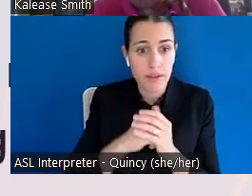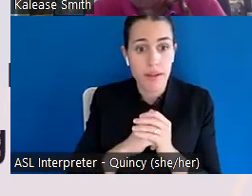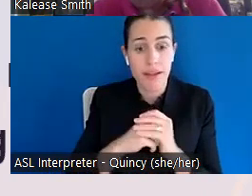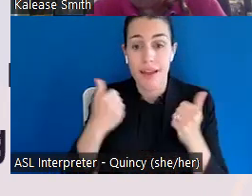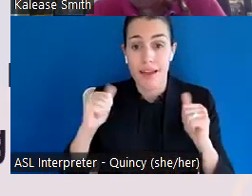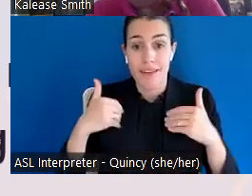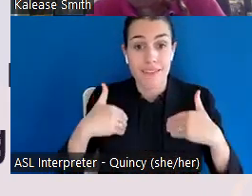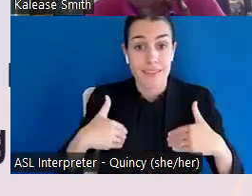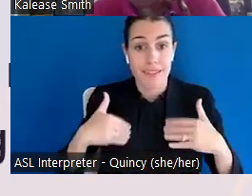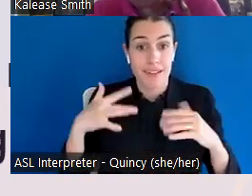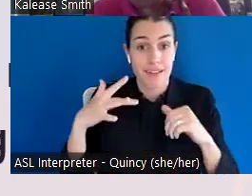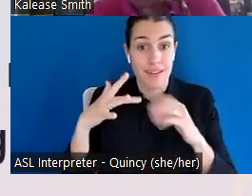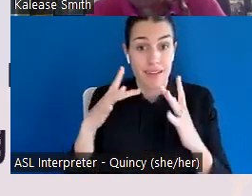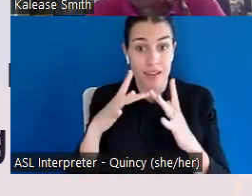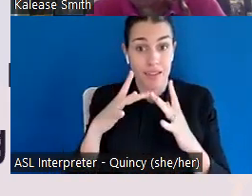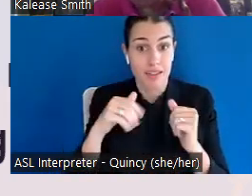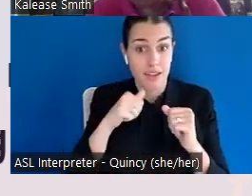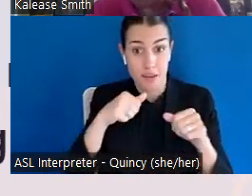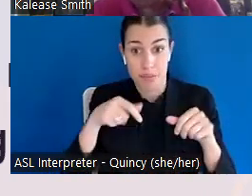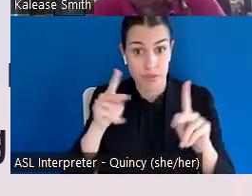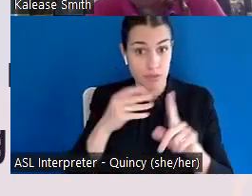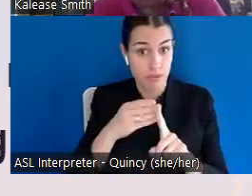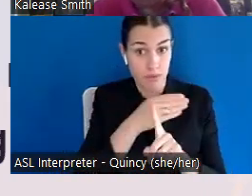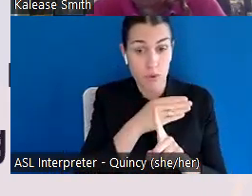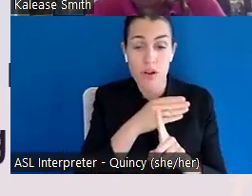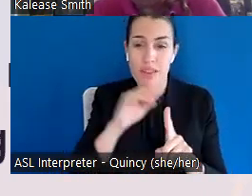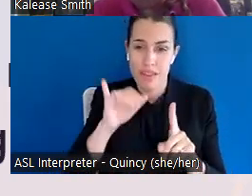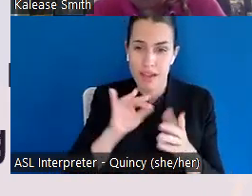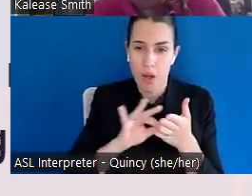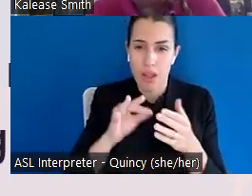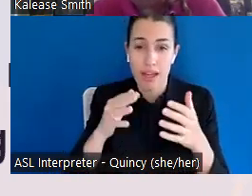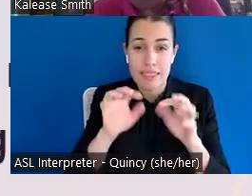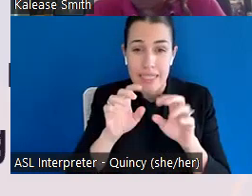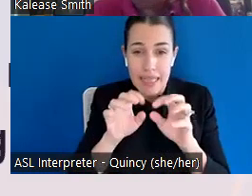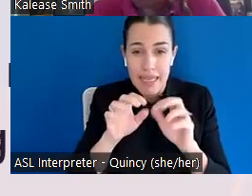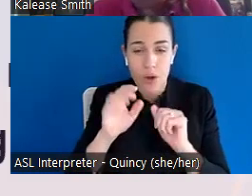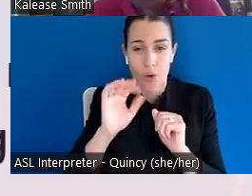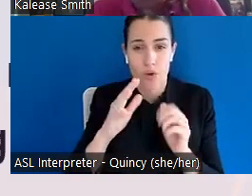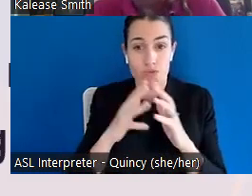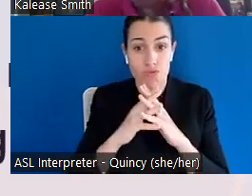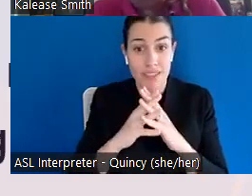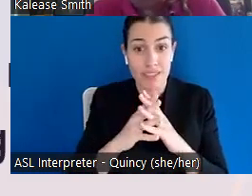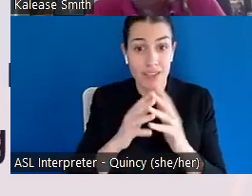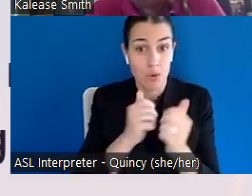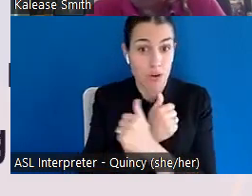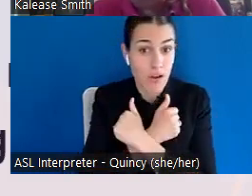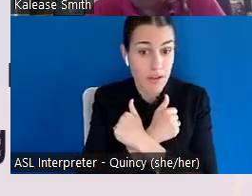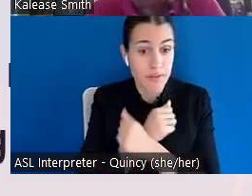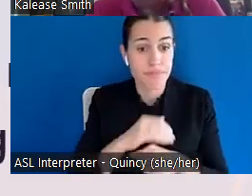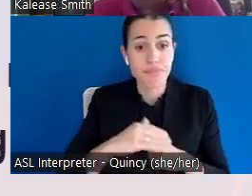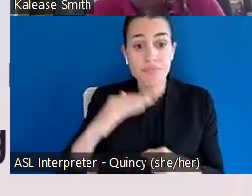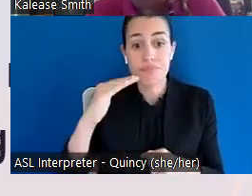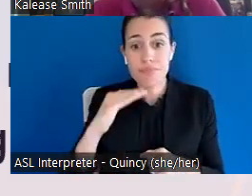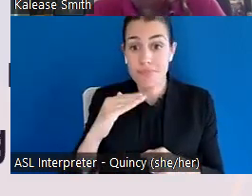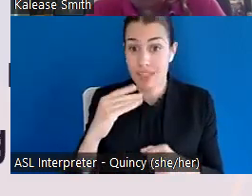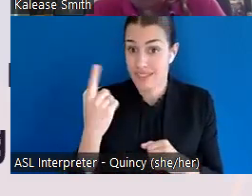not it's not giving permission beforehand, like tickling, wrestling, or even hugging. Someone's time that they're not okay